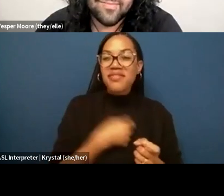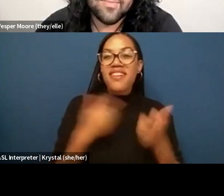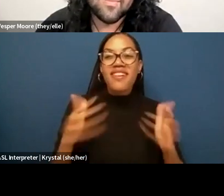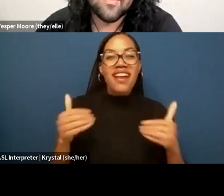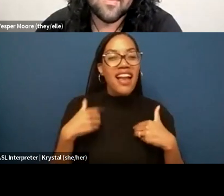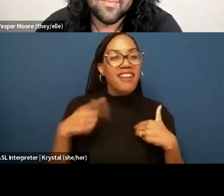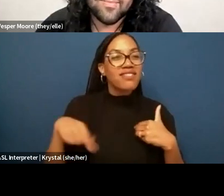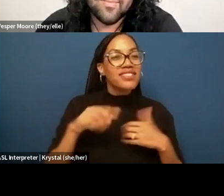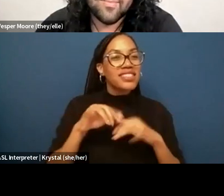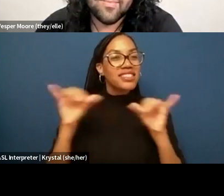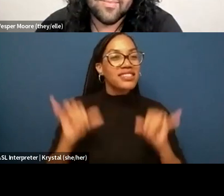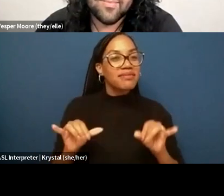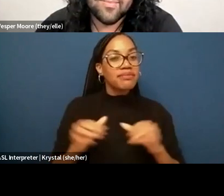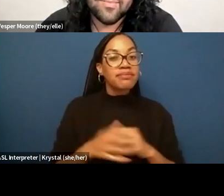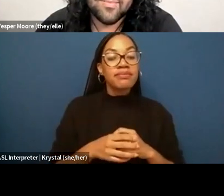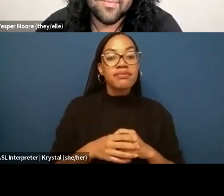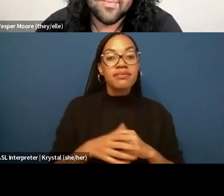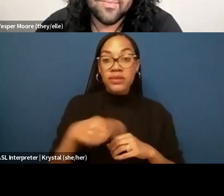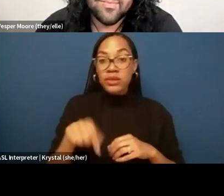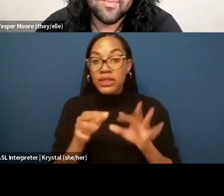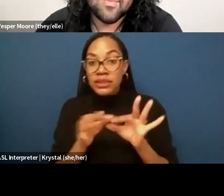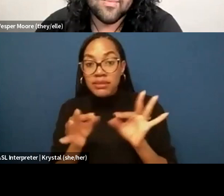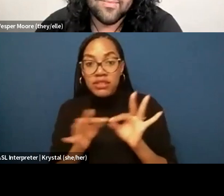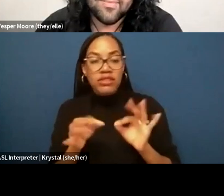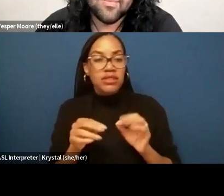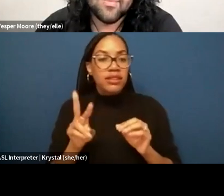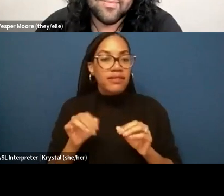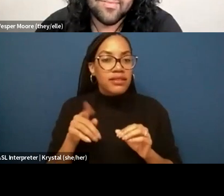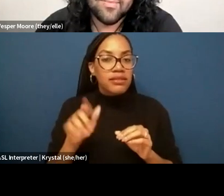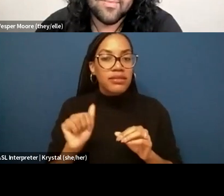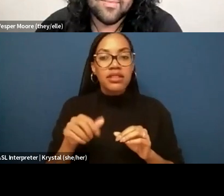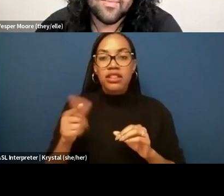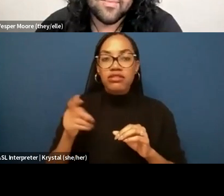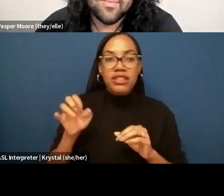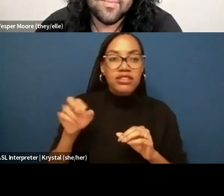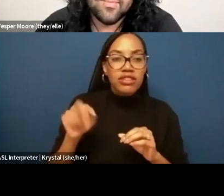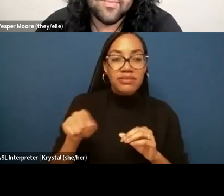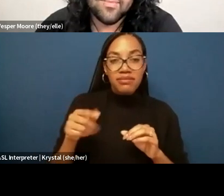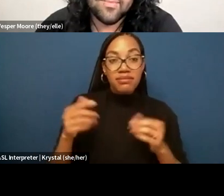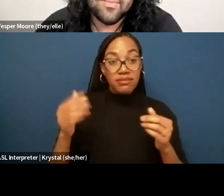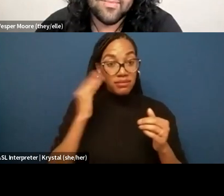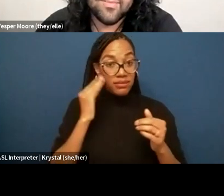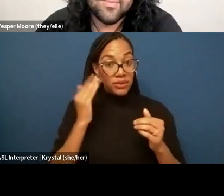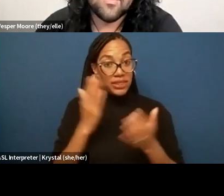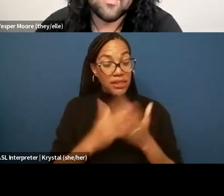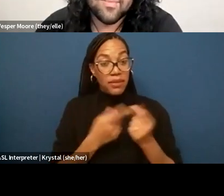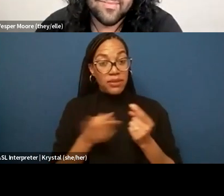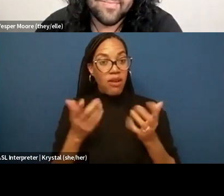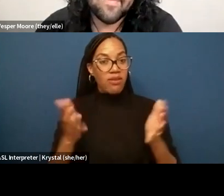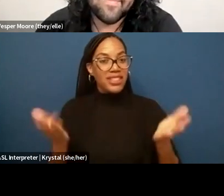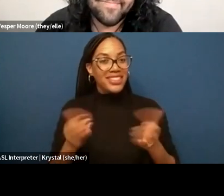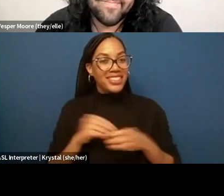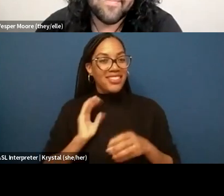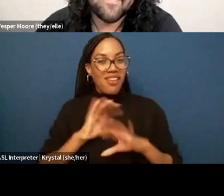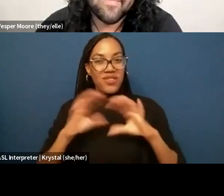naming some of the beautiful things that you all were sharing, that Vesper, that Gretchen, that like everyone was sharing, some of those things already exist in our world now, naming that they are